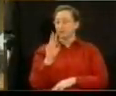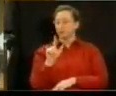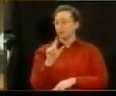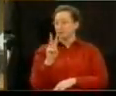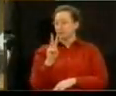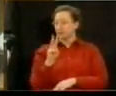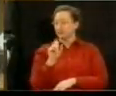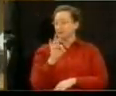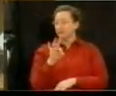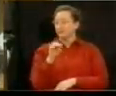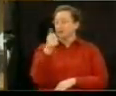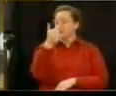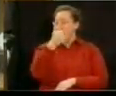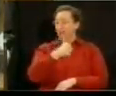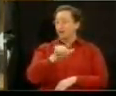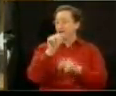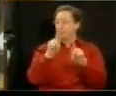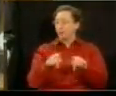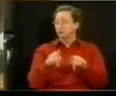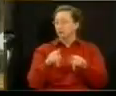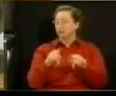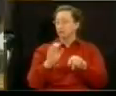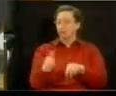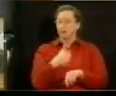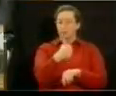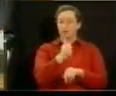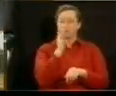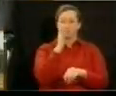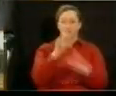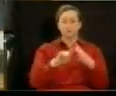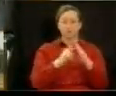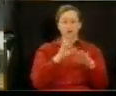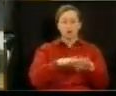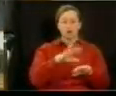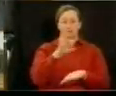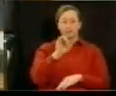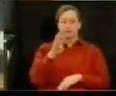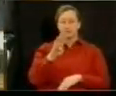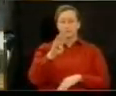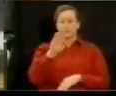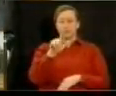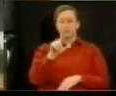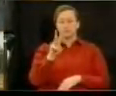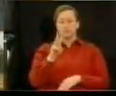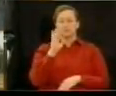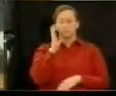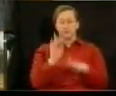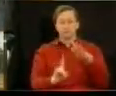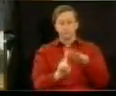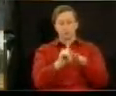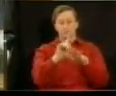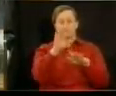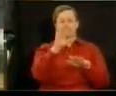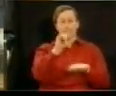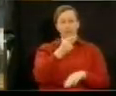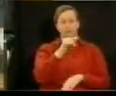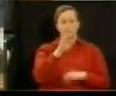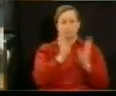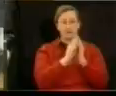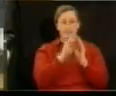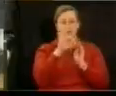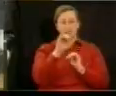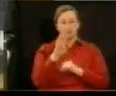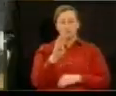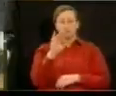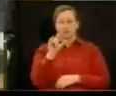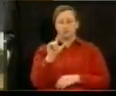we appoint will begin service the 26th of February. Excuse me, they will attend their first meeting the 26th of February.